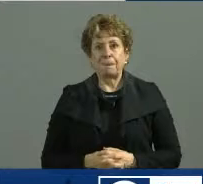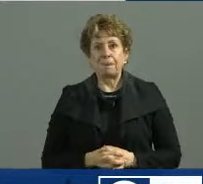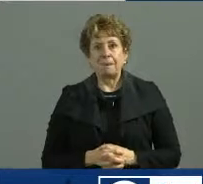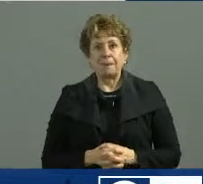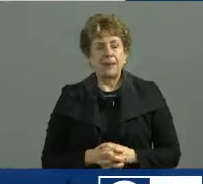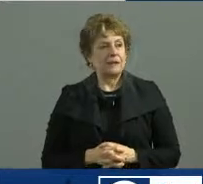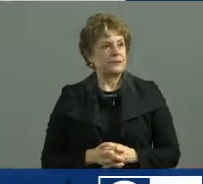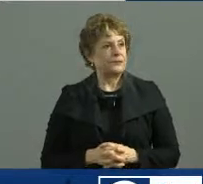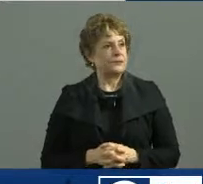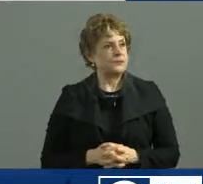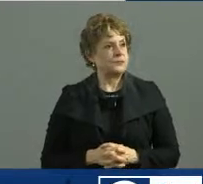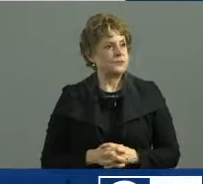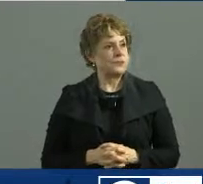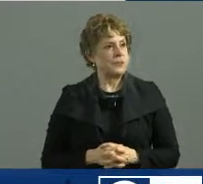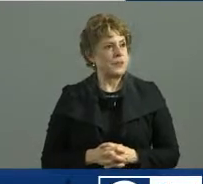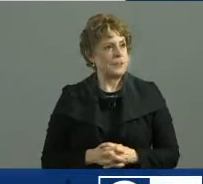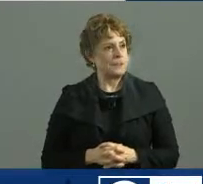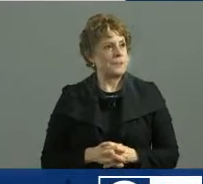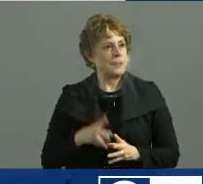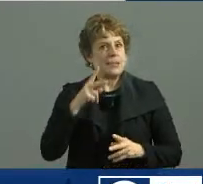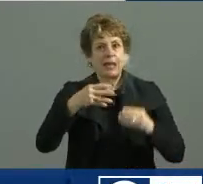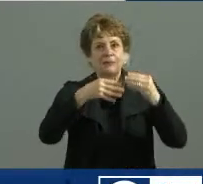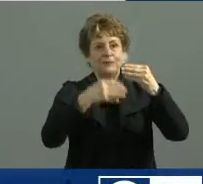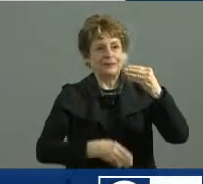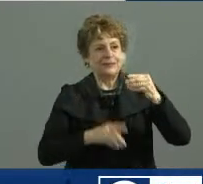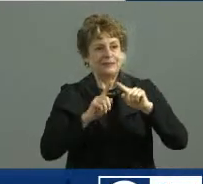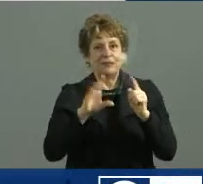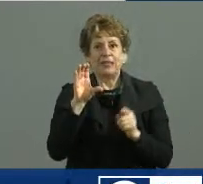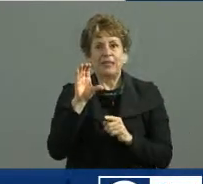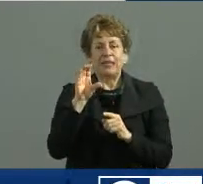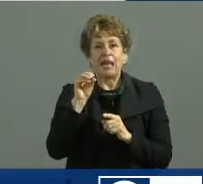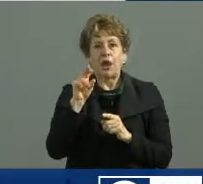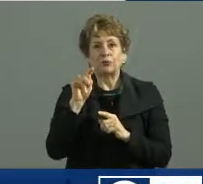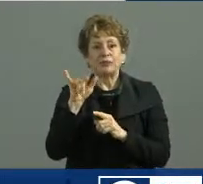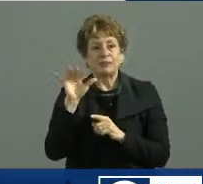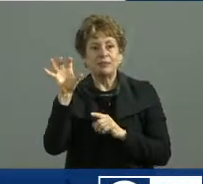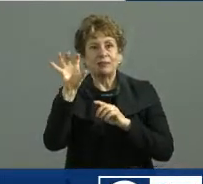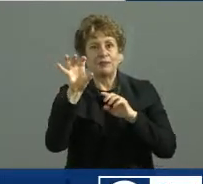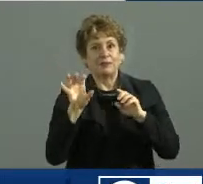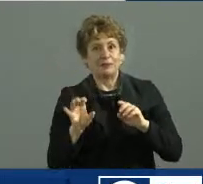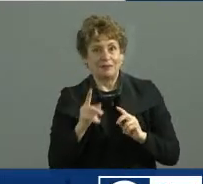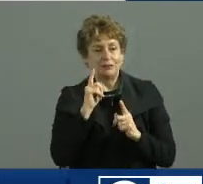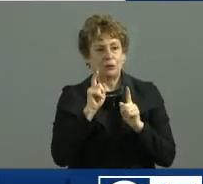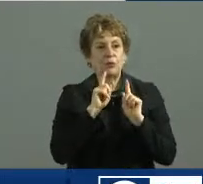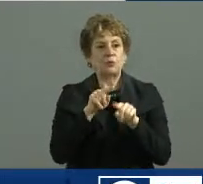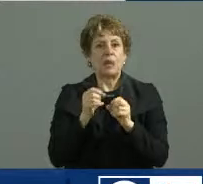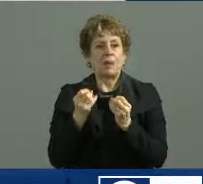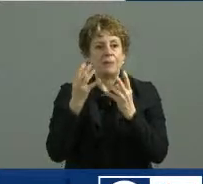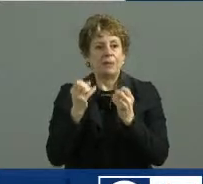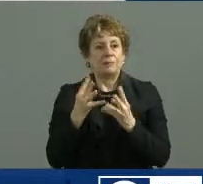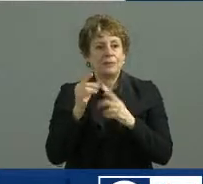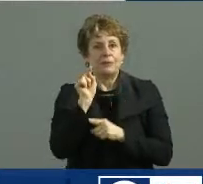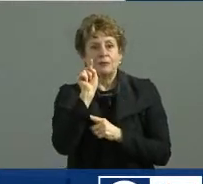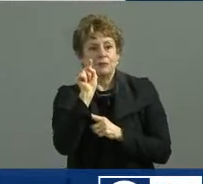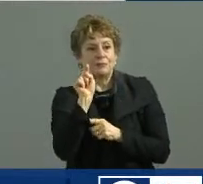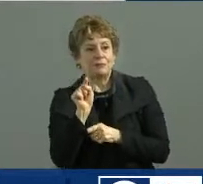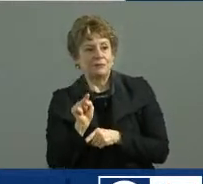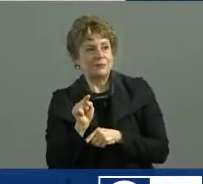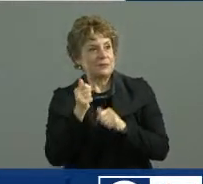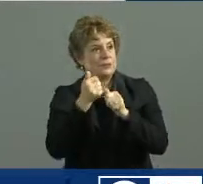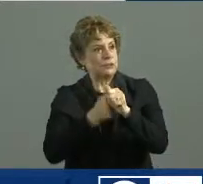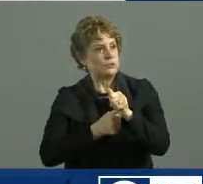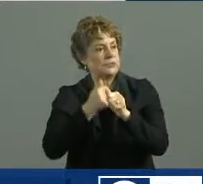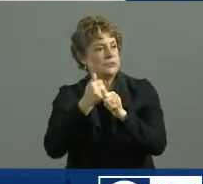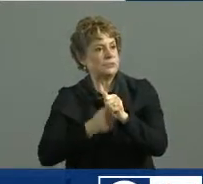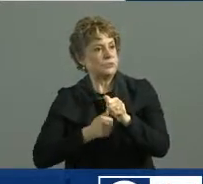Here you can see the doses that are ordered and have been administered by Arizona County. Please